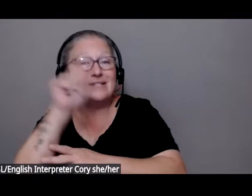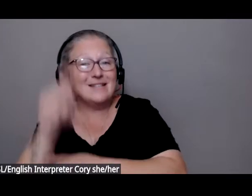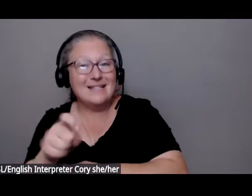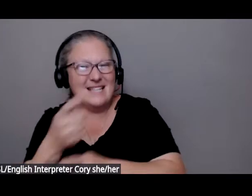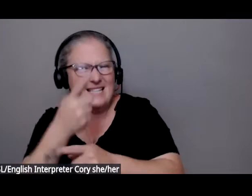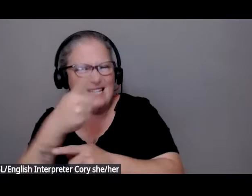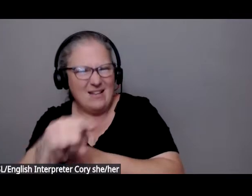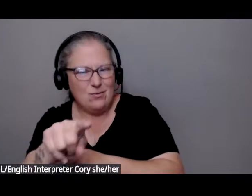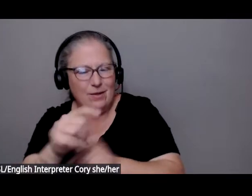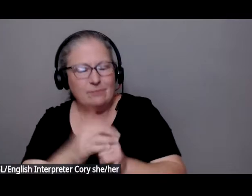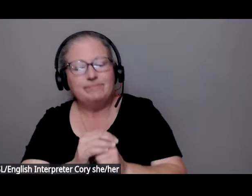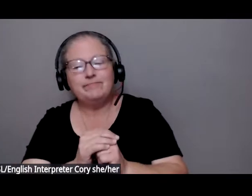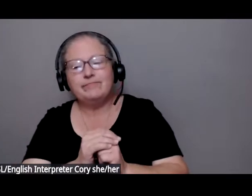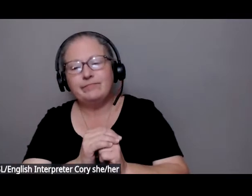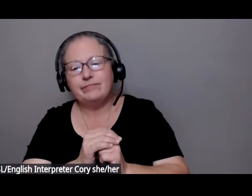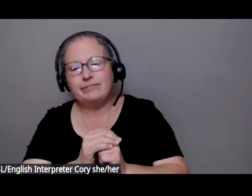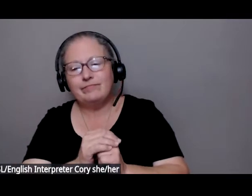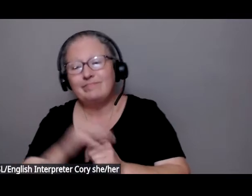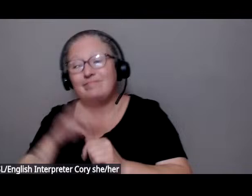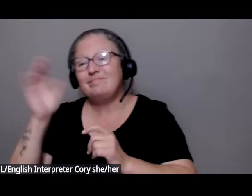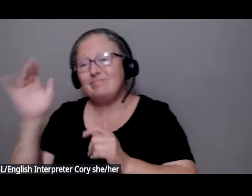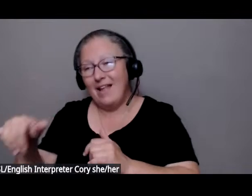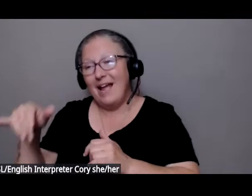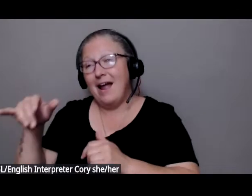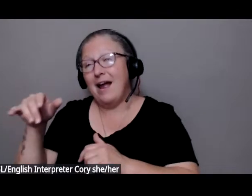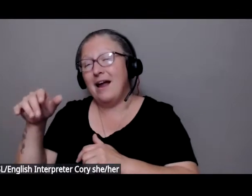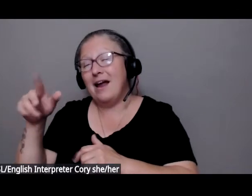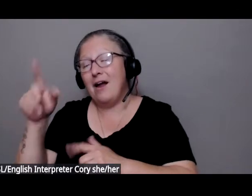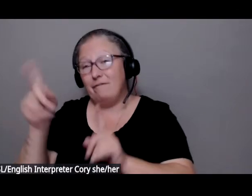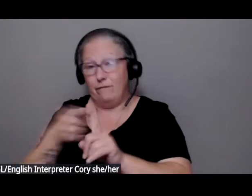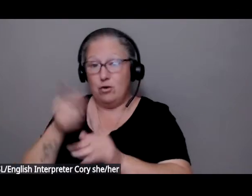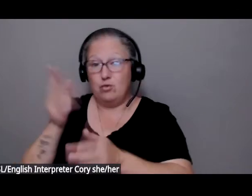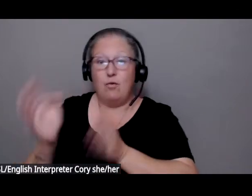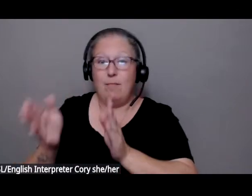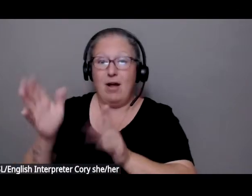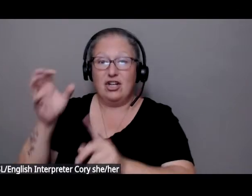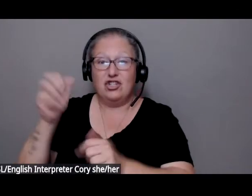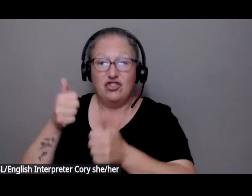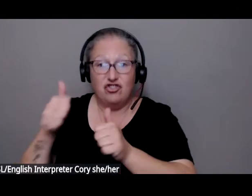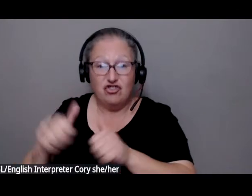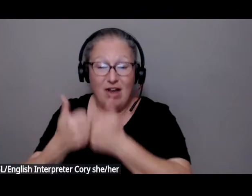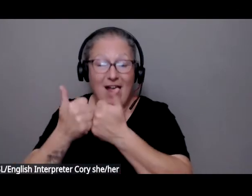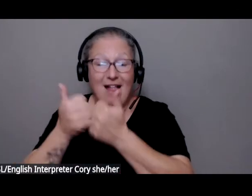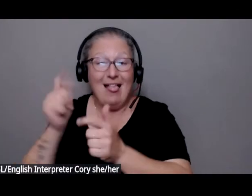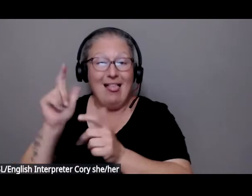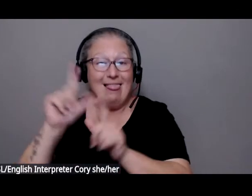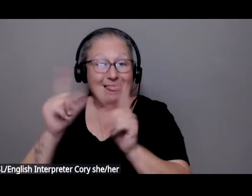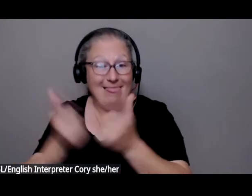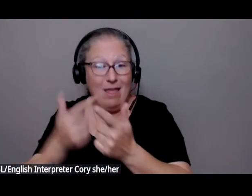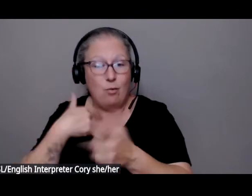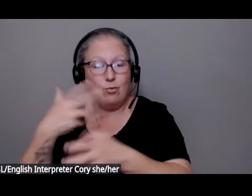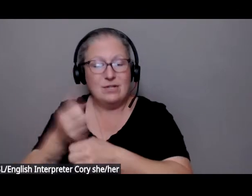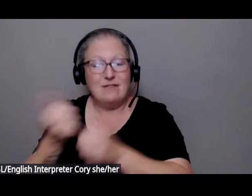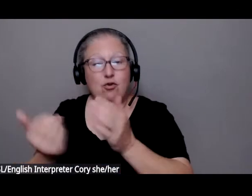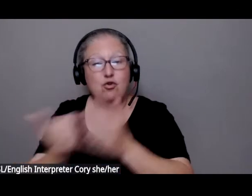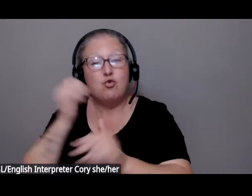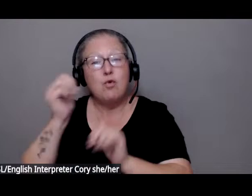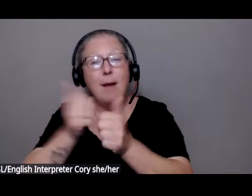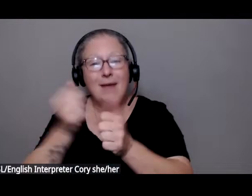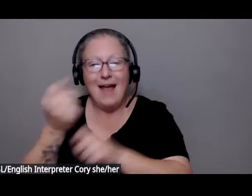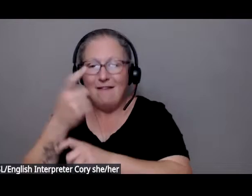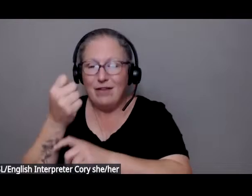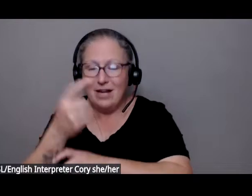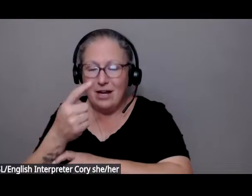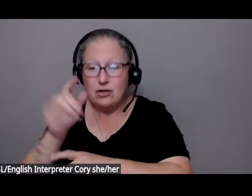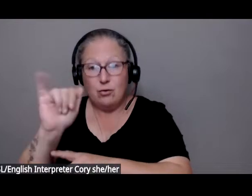week. Yeah, so as part of the first Robotics Challenge League, we receive a new competition every year. And so